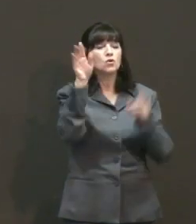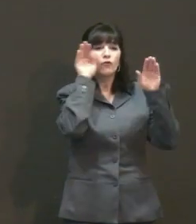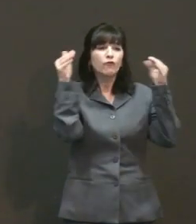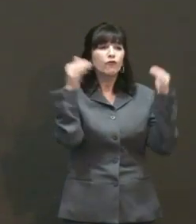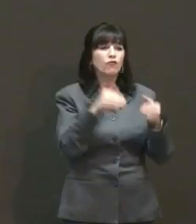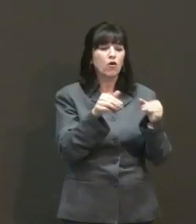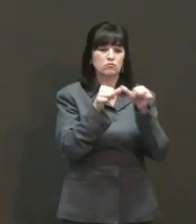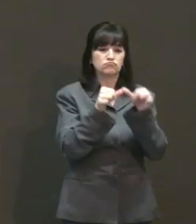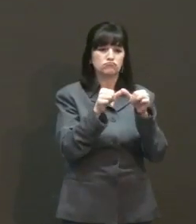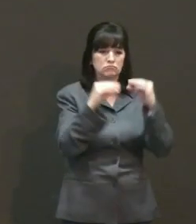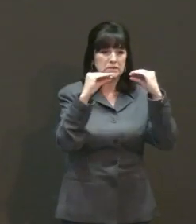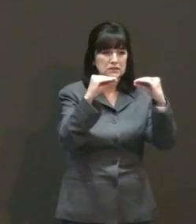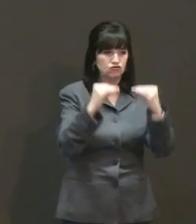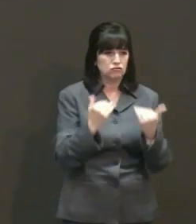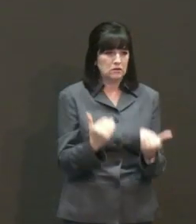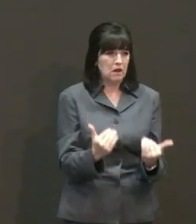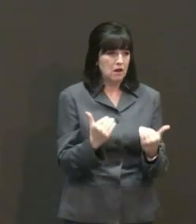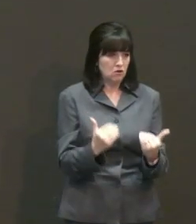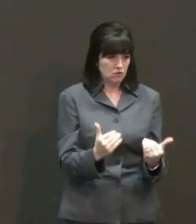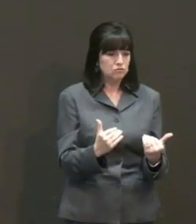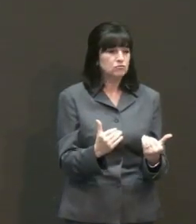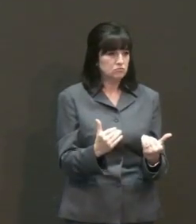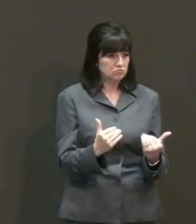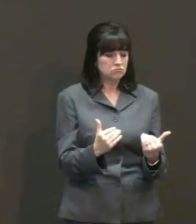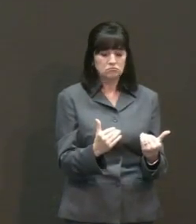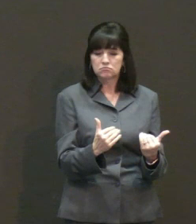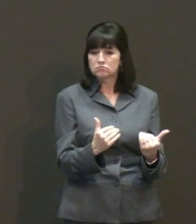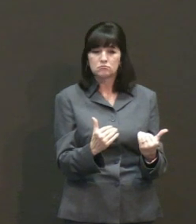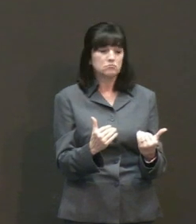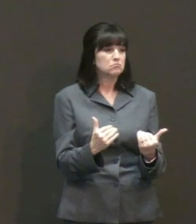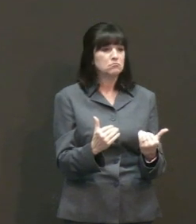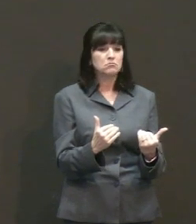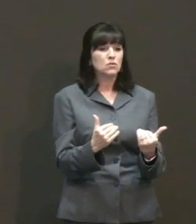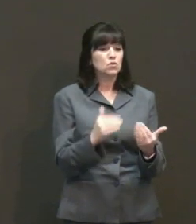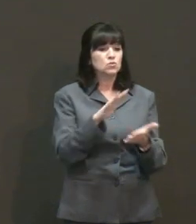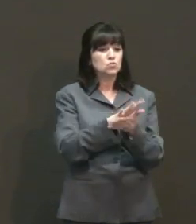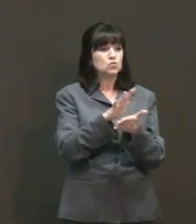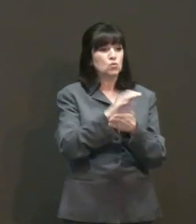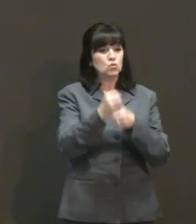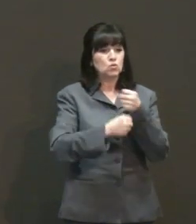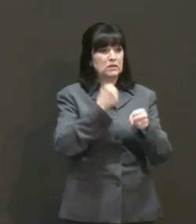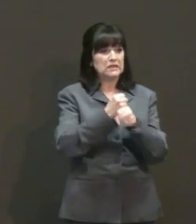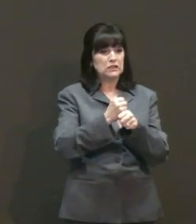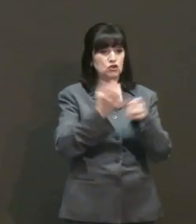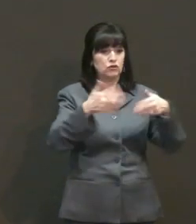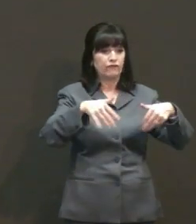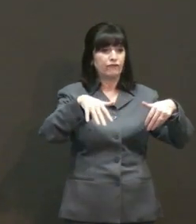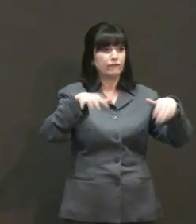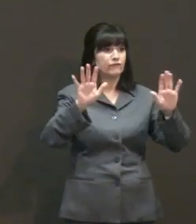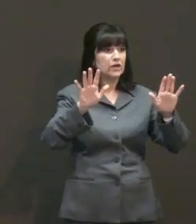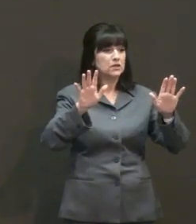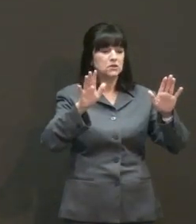getting instruction between now and whenever the school year ends, and to also think about